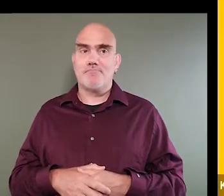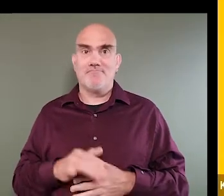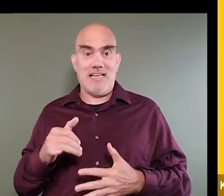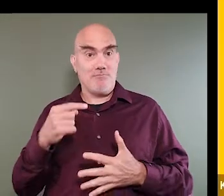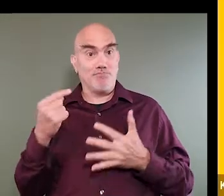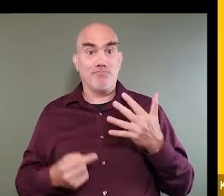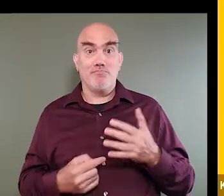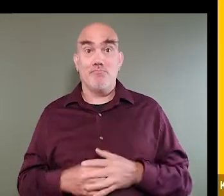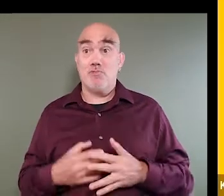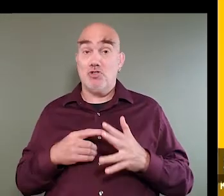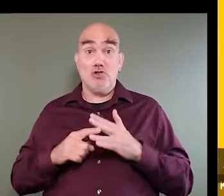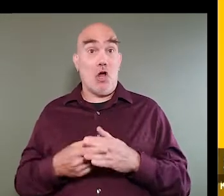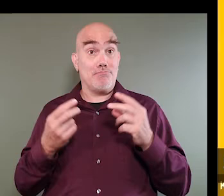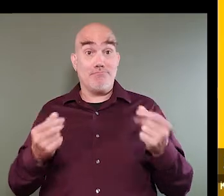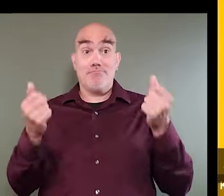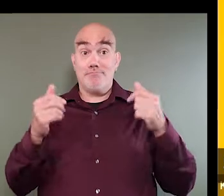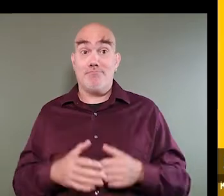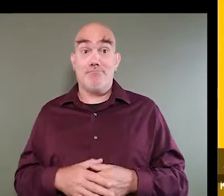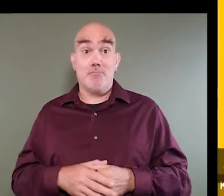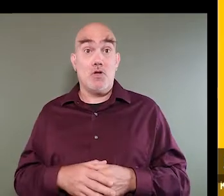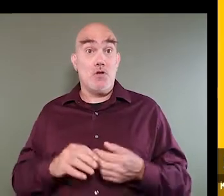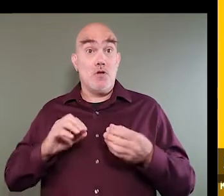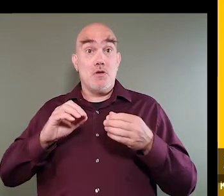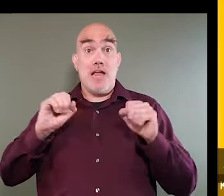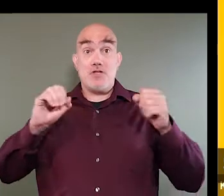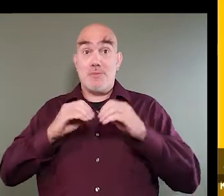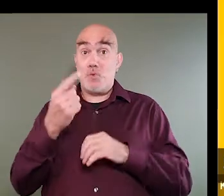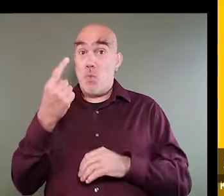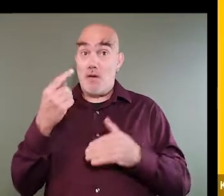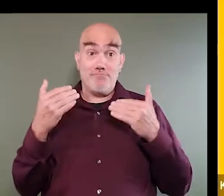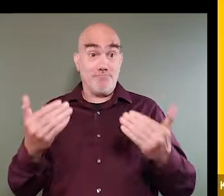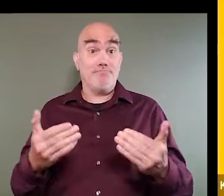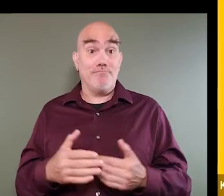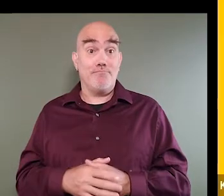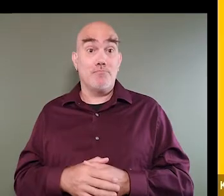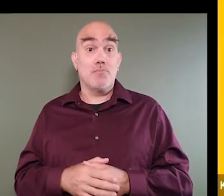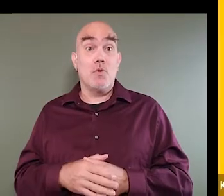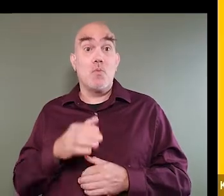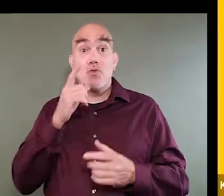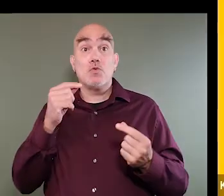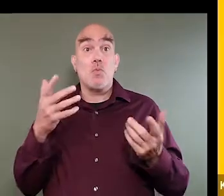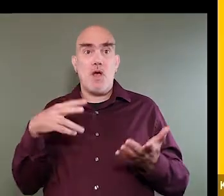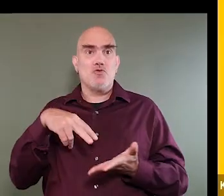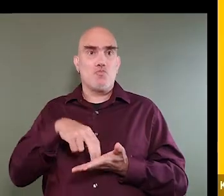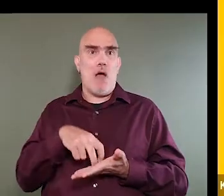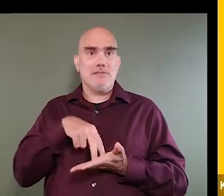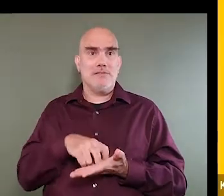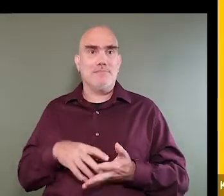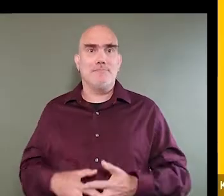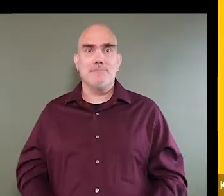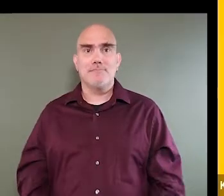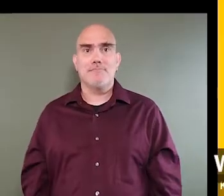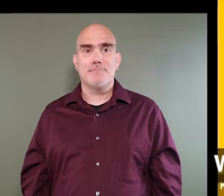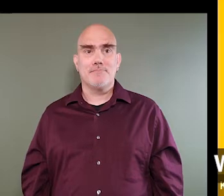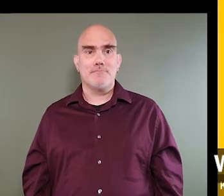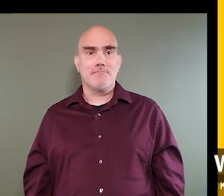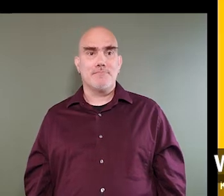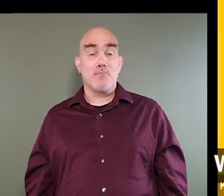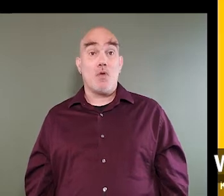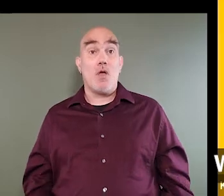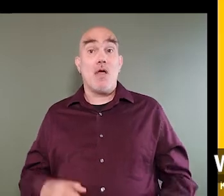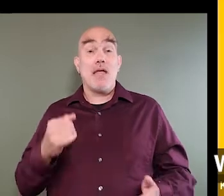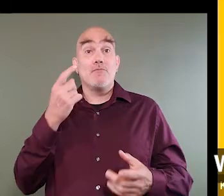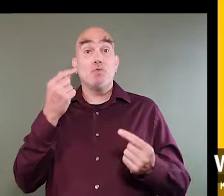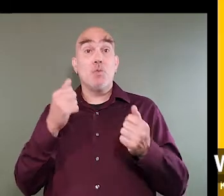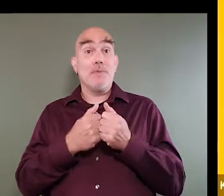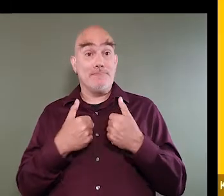So starting right off, jumping right into exercise number 1, it's going to be those squats. Which means if you're doing them with